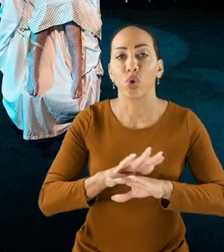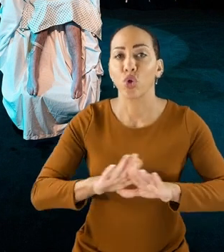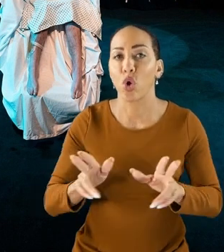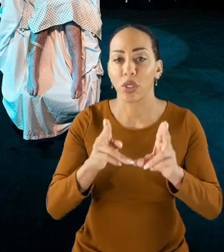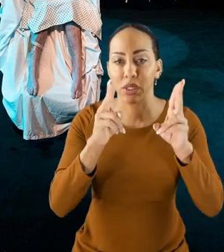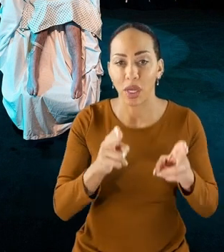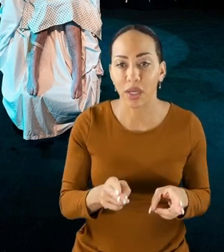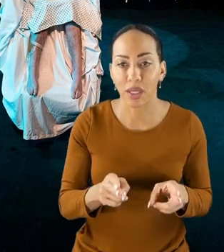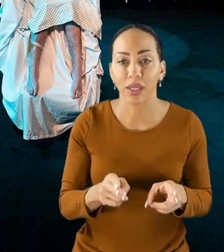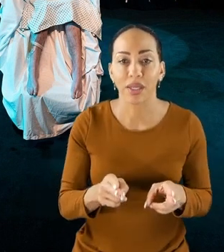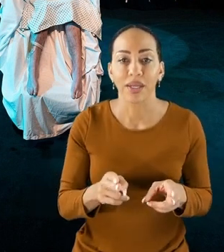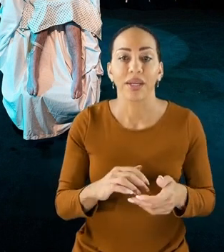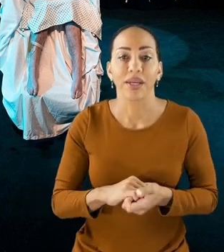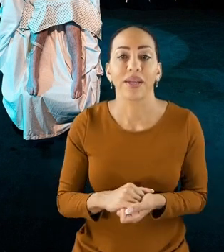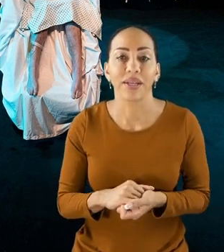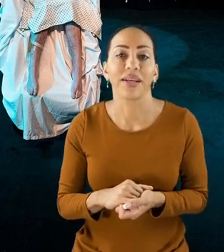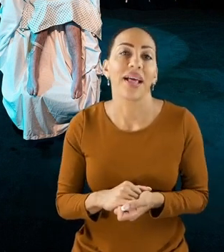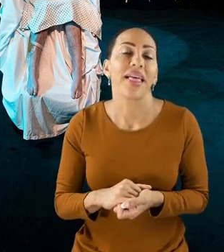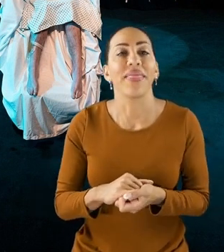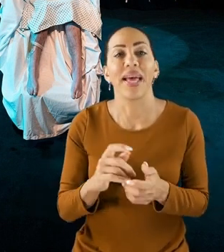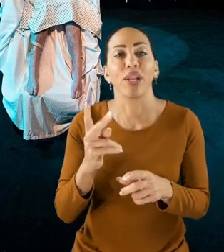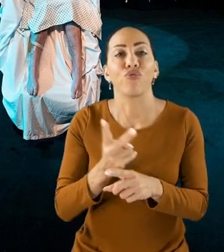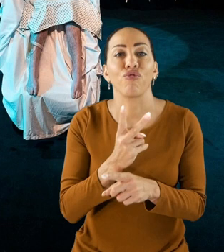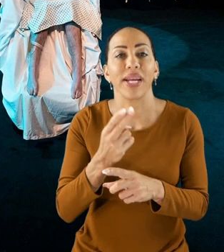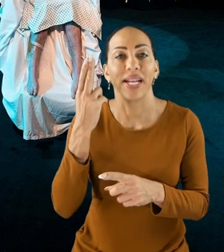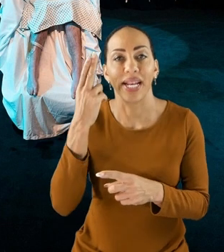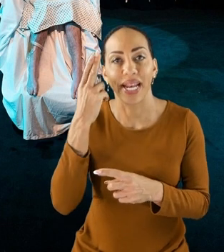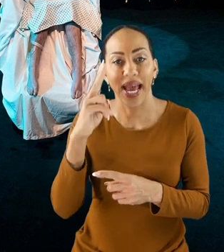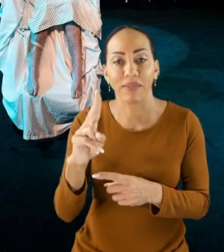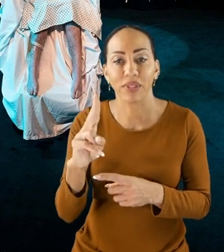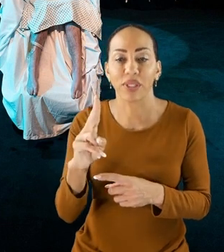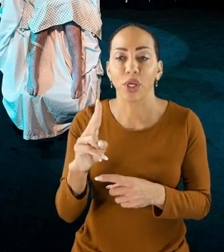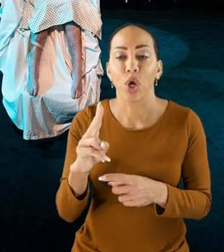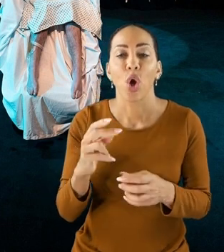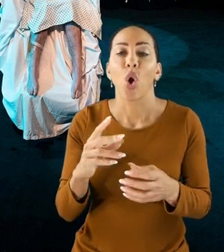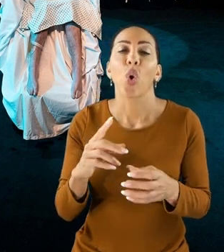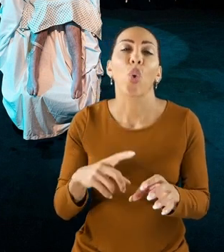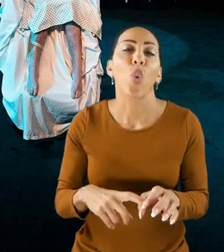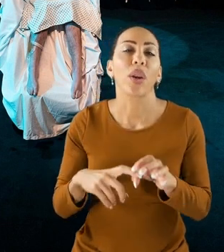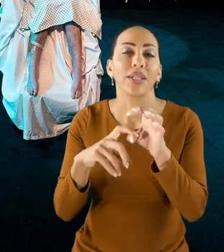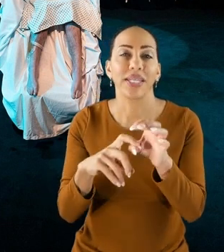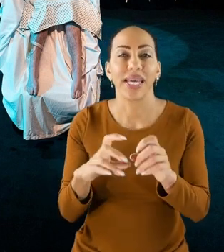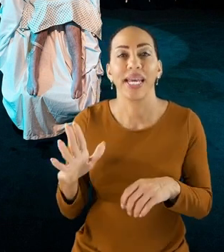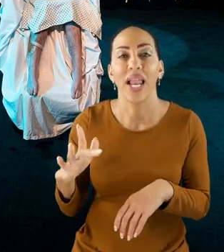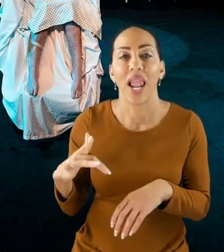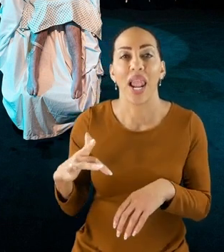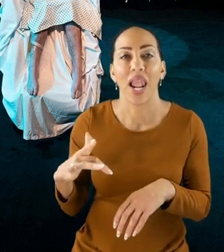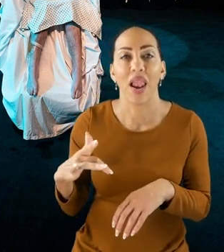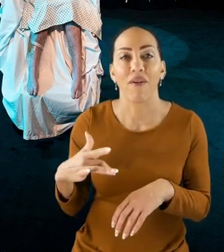more recently Quality of Life is Not a Measurable Outcome, after a particularly memorable line in a care assessment.